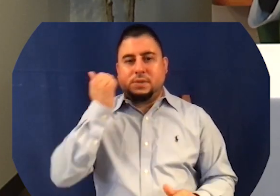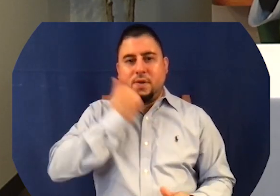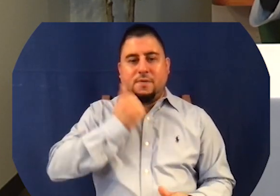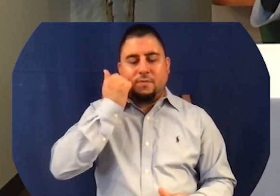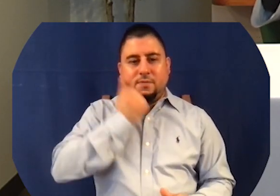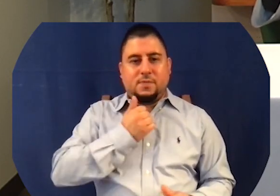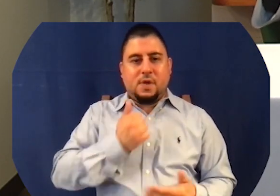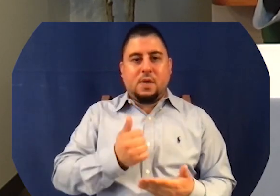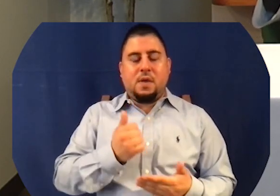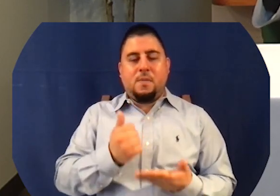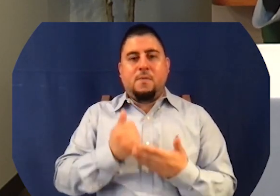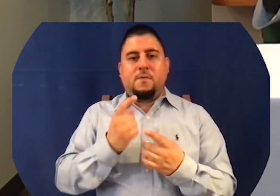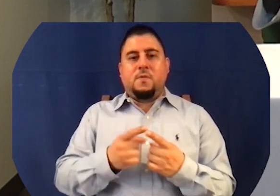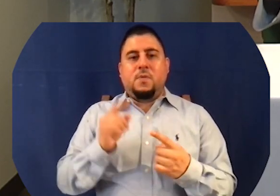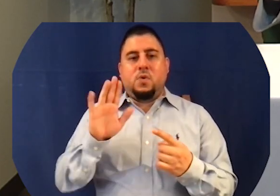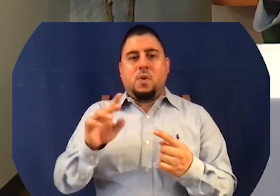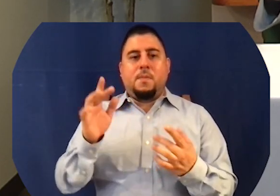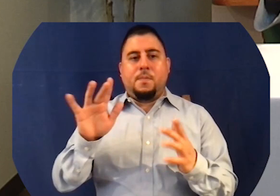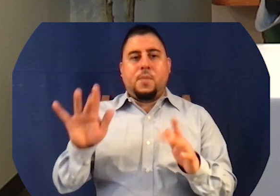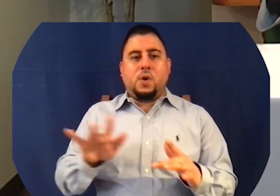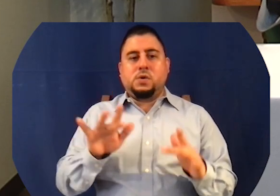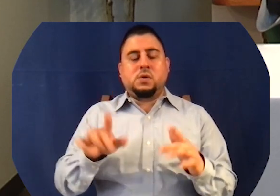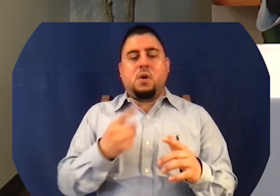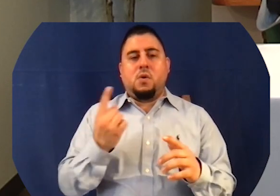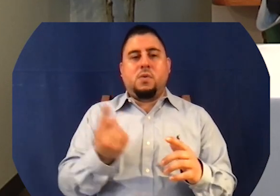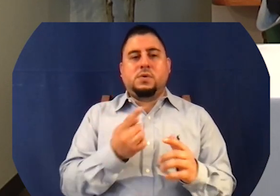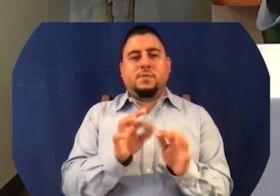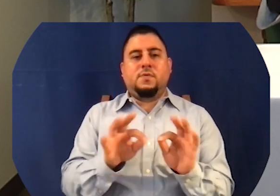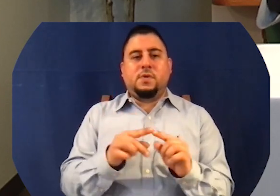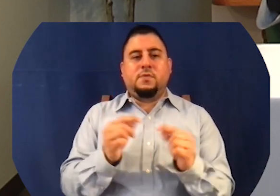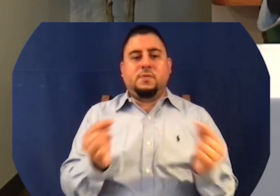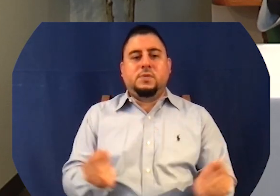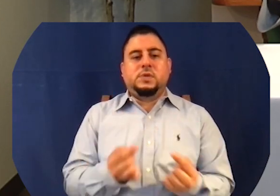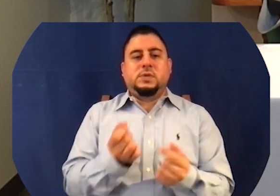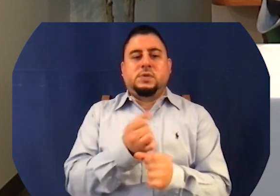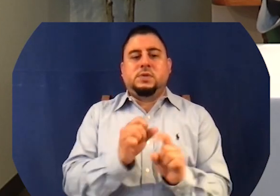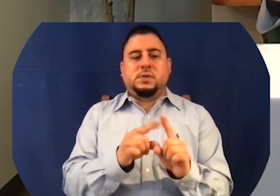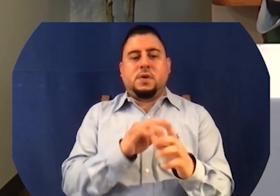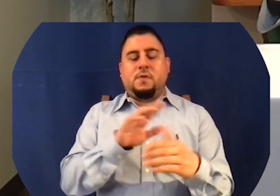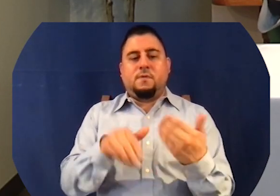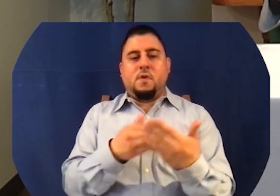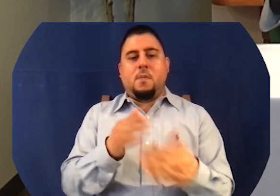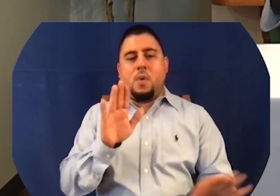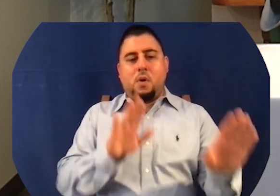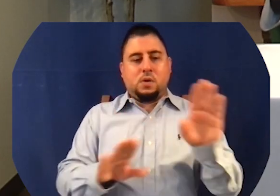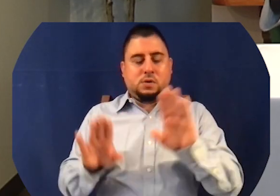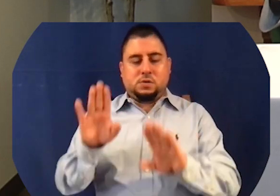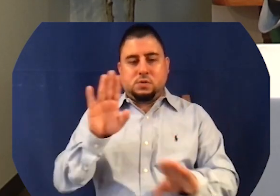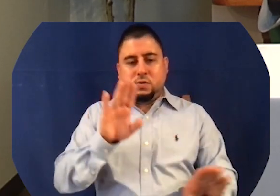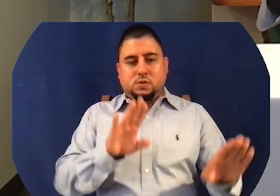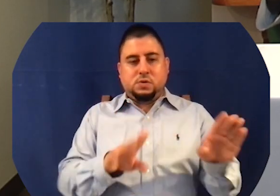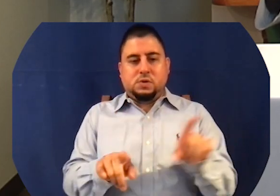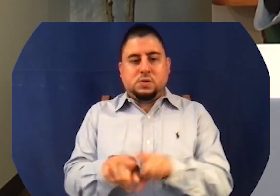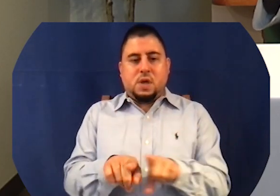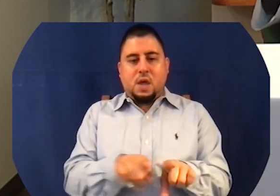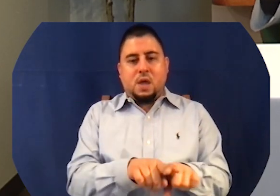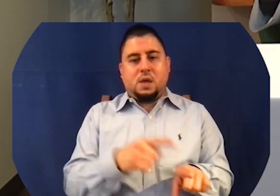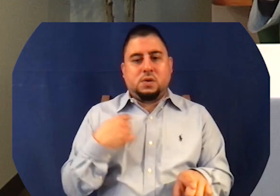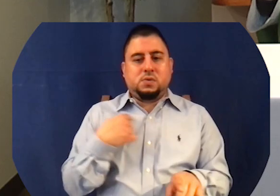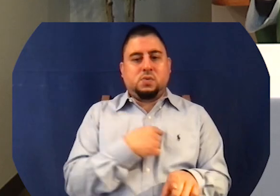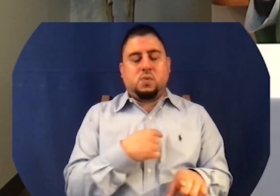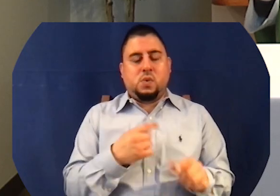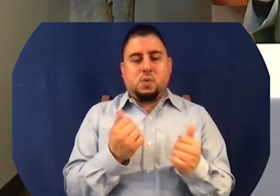days, that by the help of your mercy we may be always free from sin and safe from all